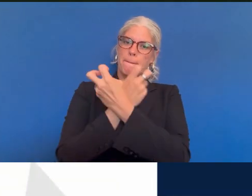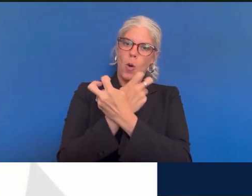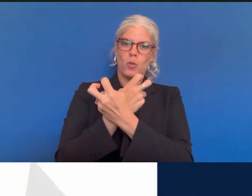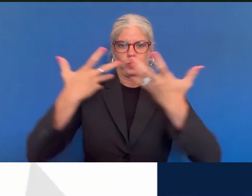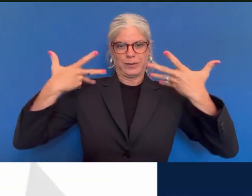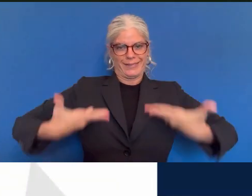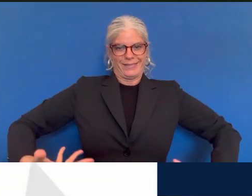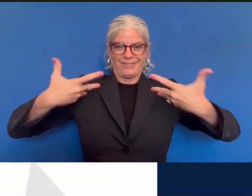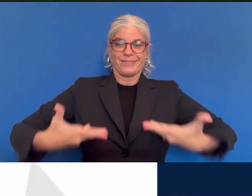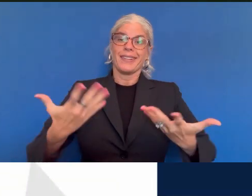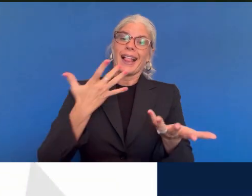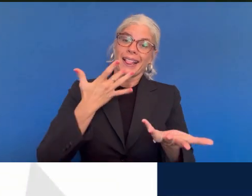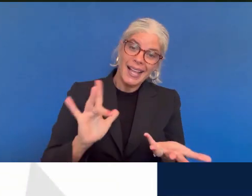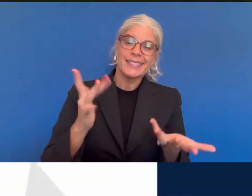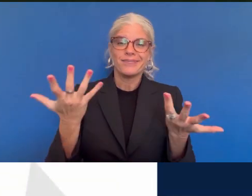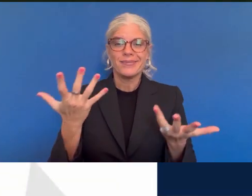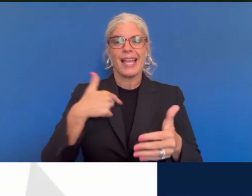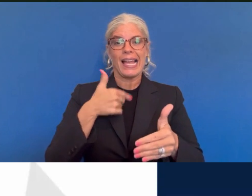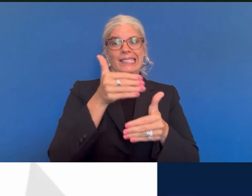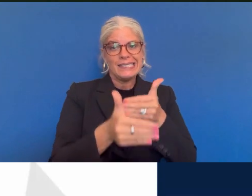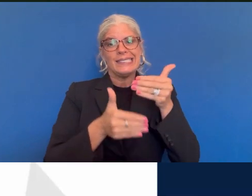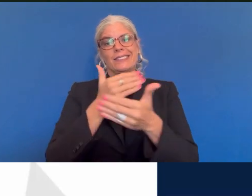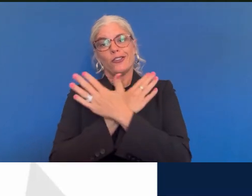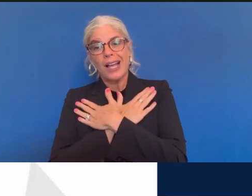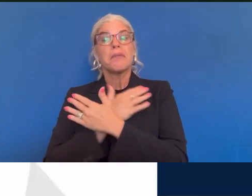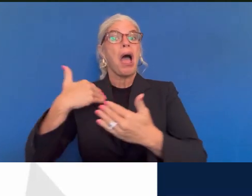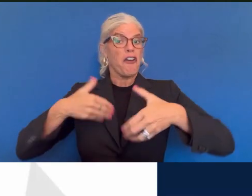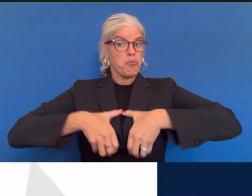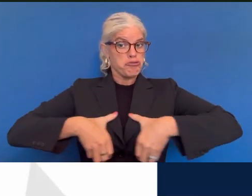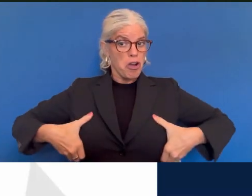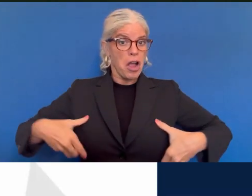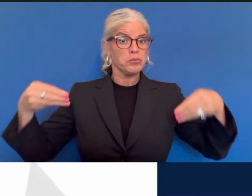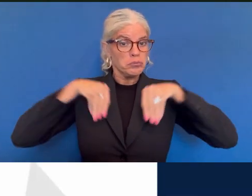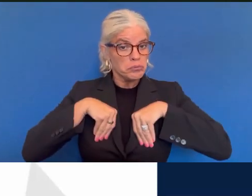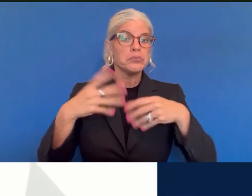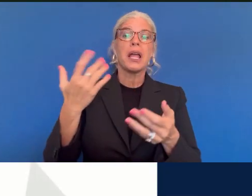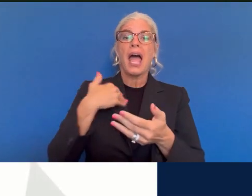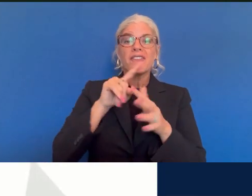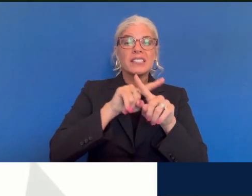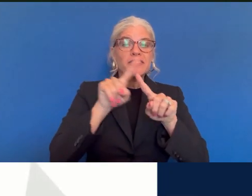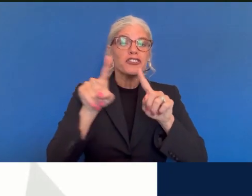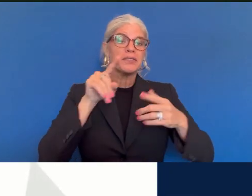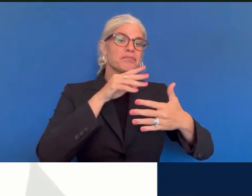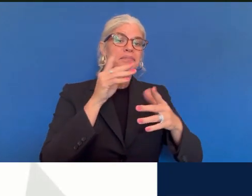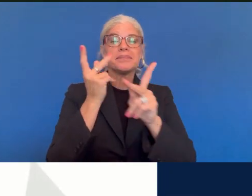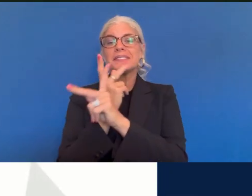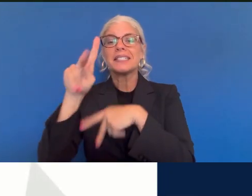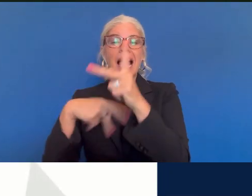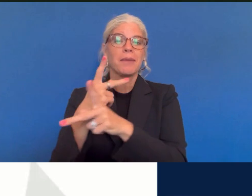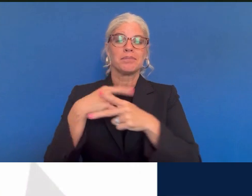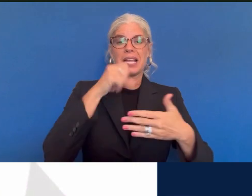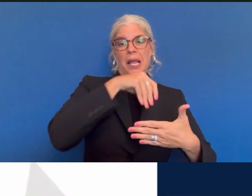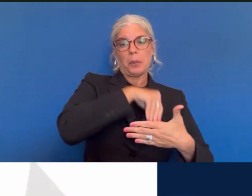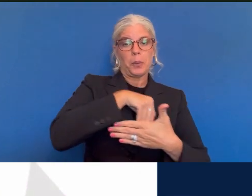bras with, the little scrunchie that goes in, my boobs were better than ever. But so I had the